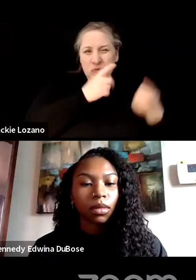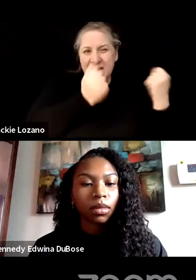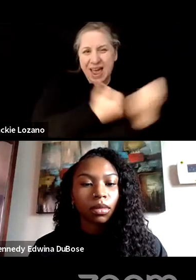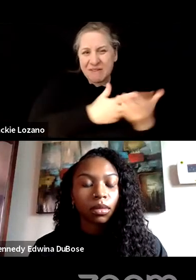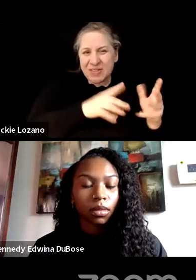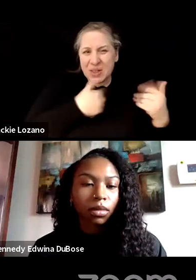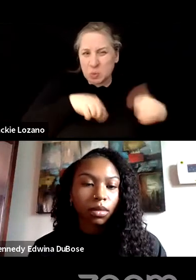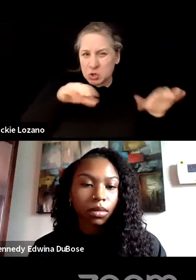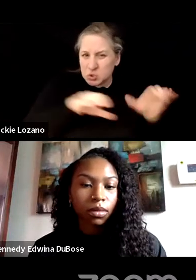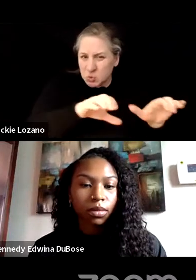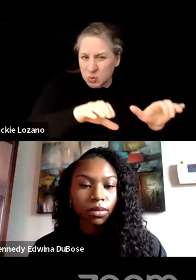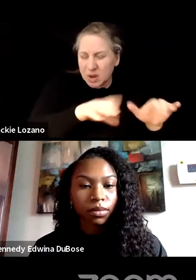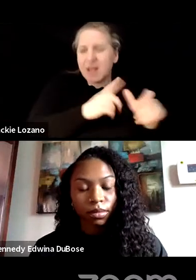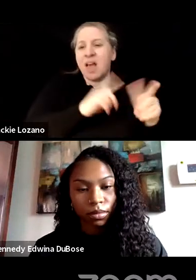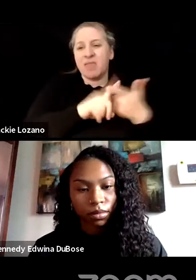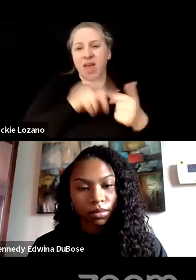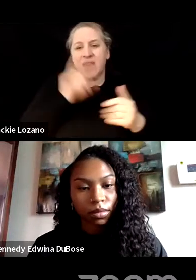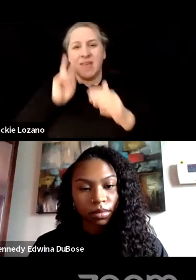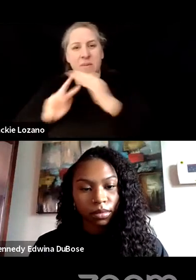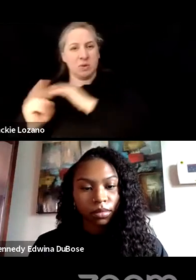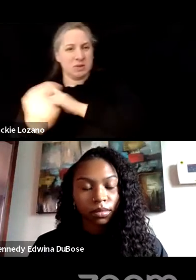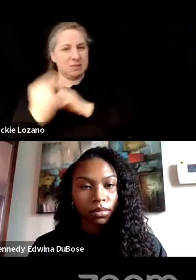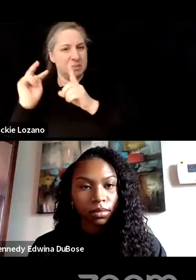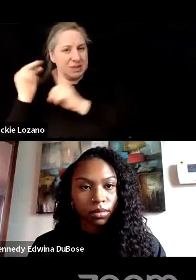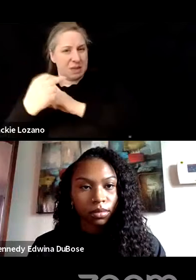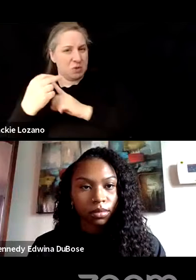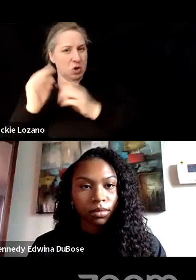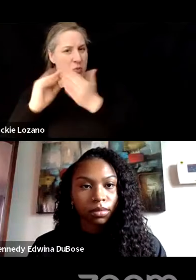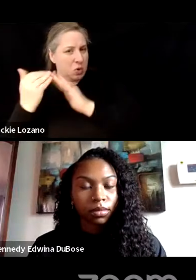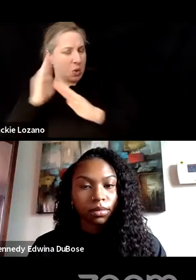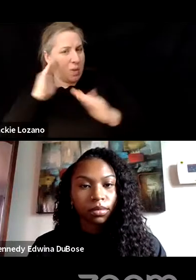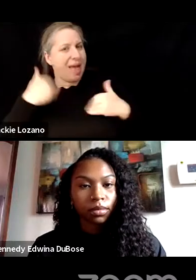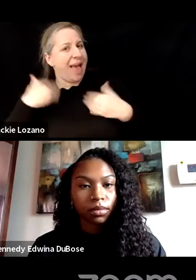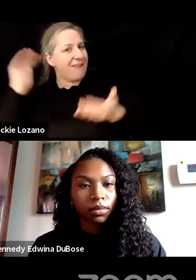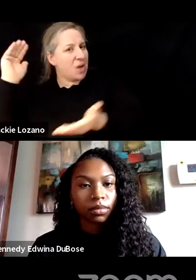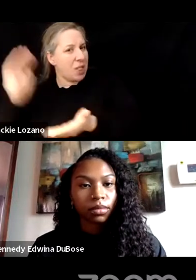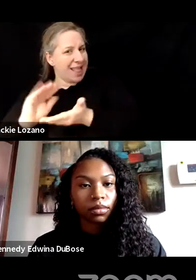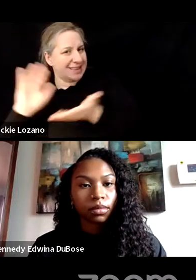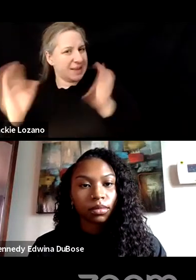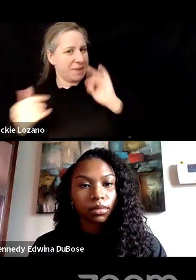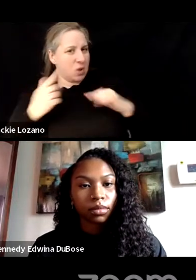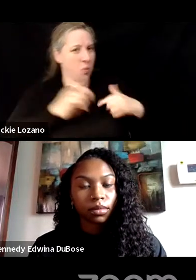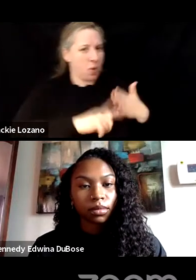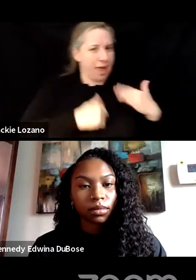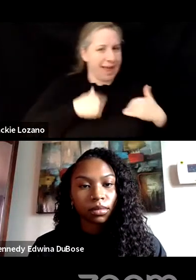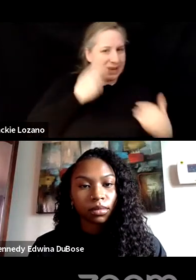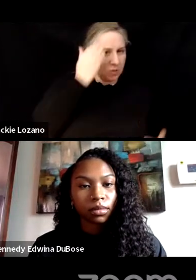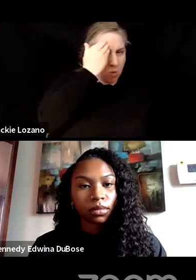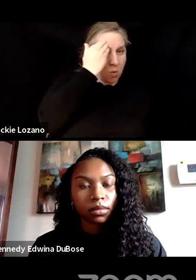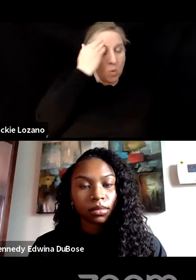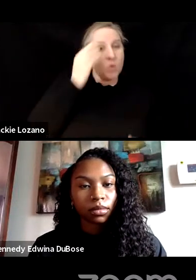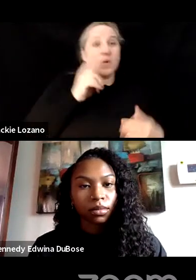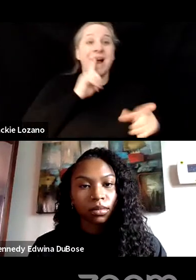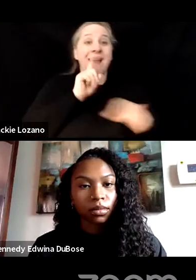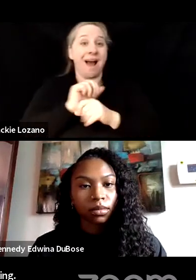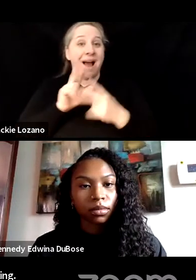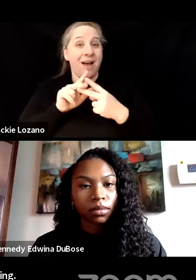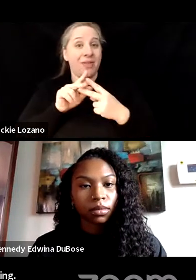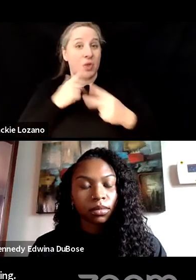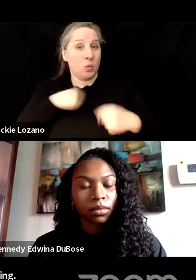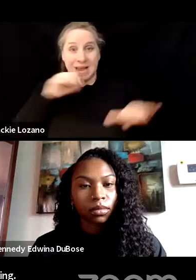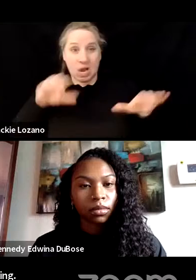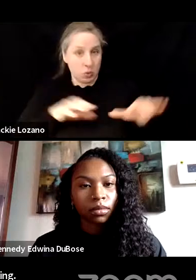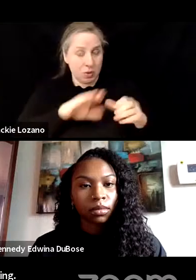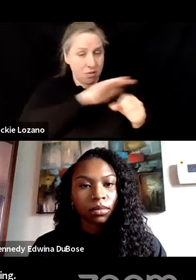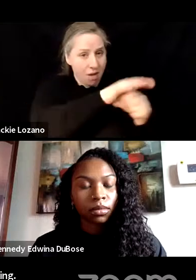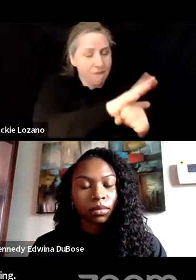are doing, then the perception that our community is going to have is even less than that. And so we either are not doing enough, or we need to do